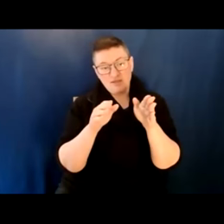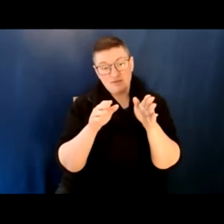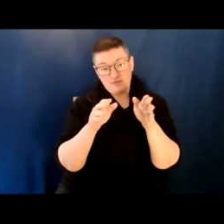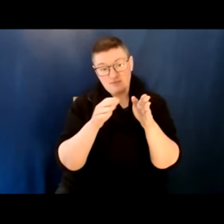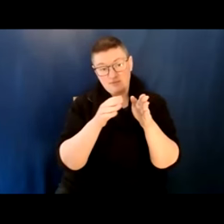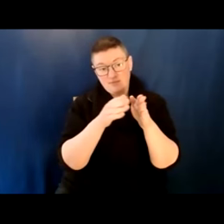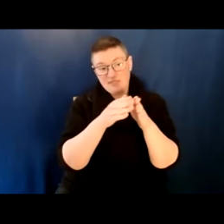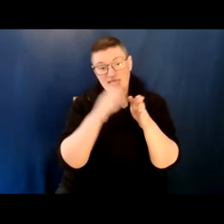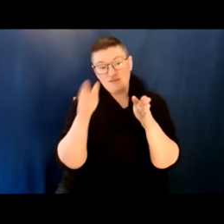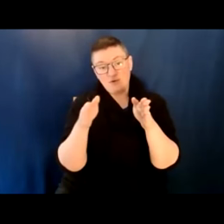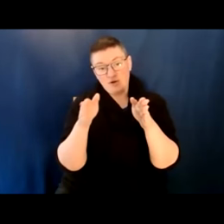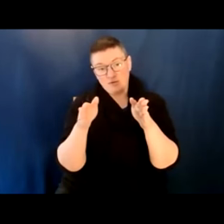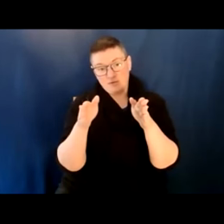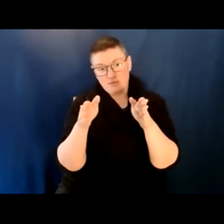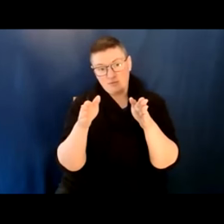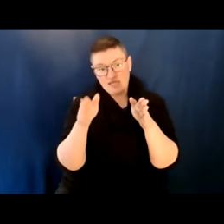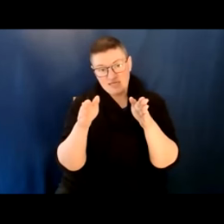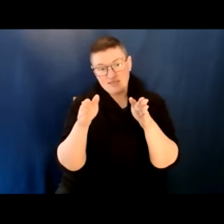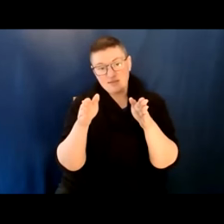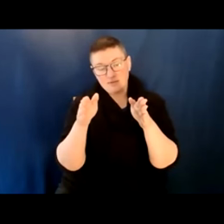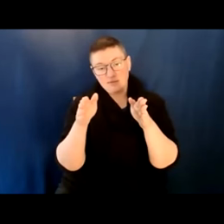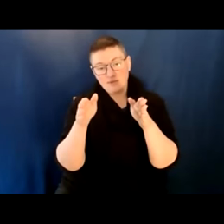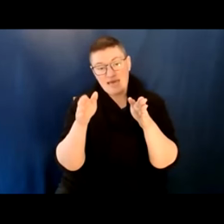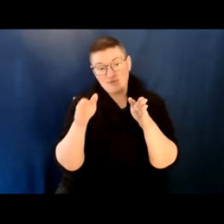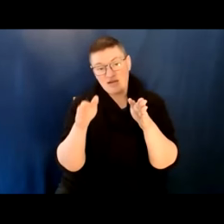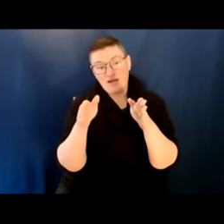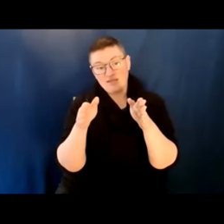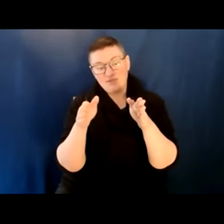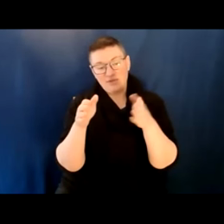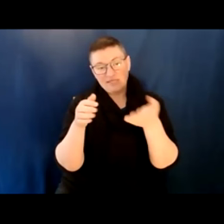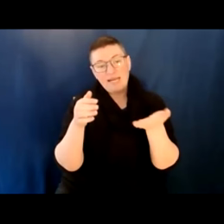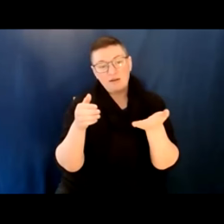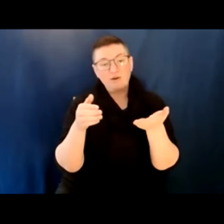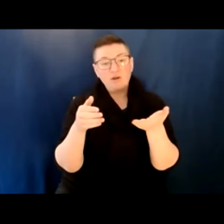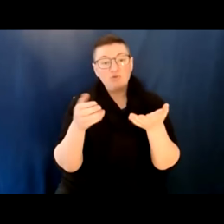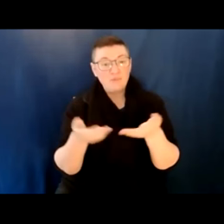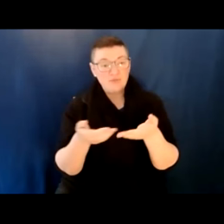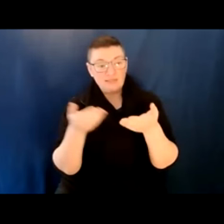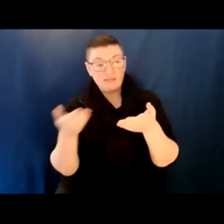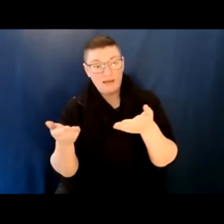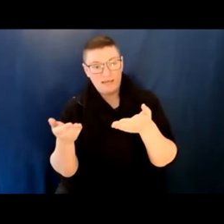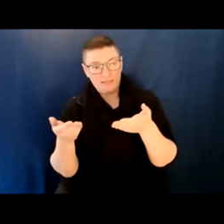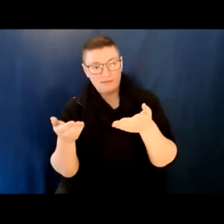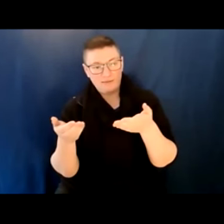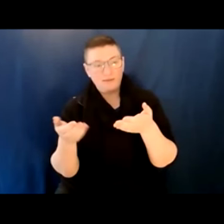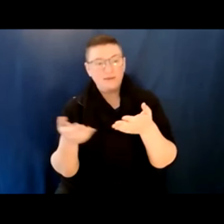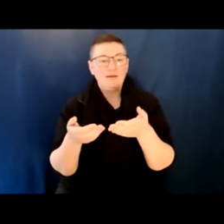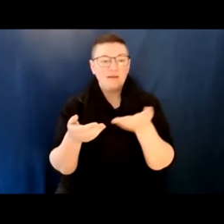representations stand for these abstract concepts. So the container represents the